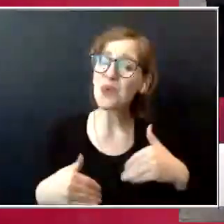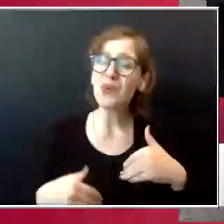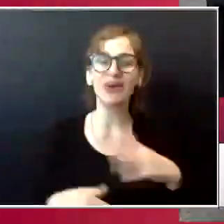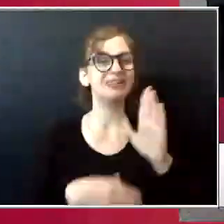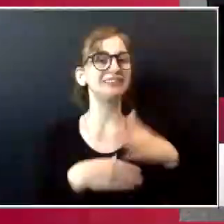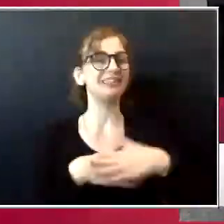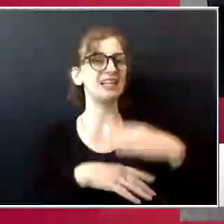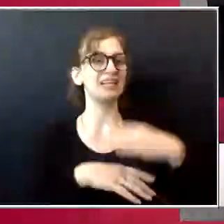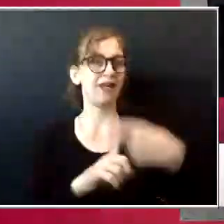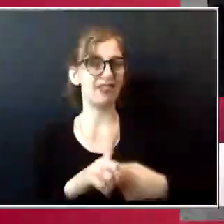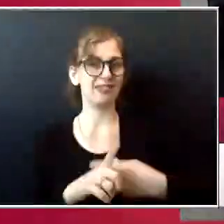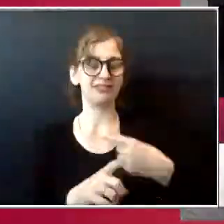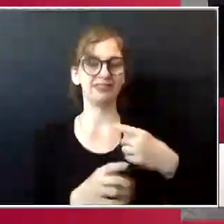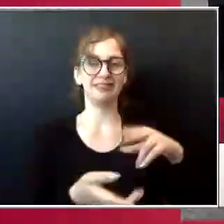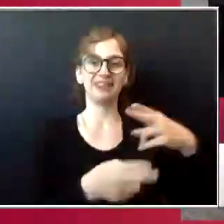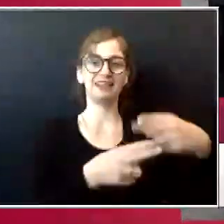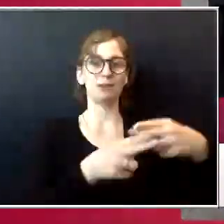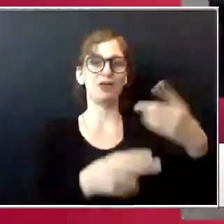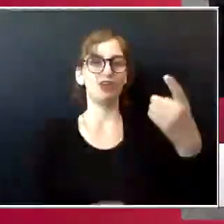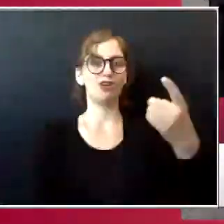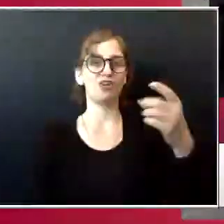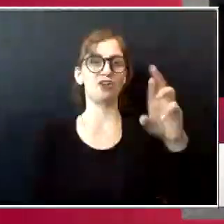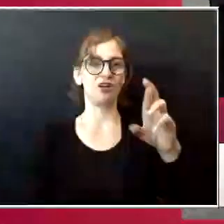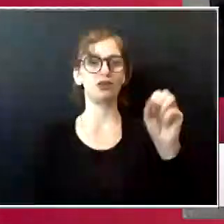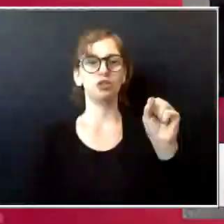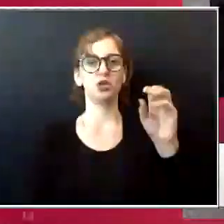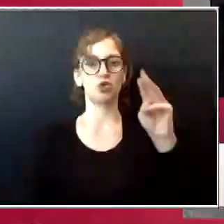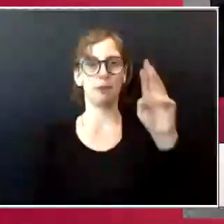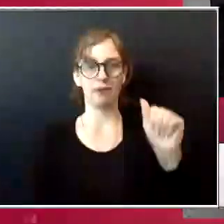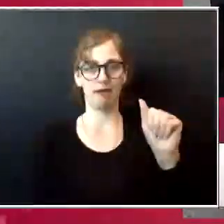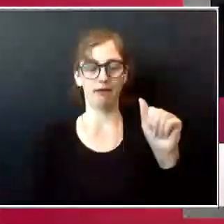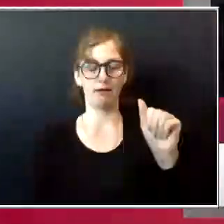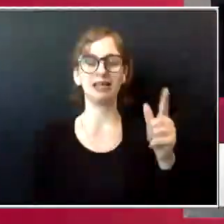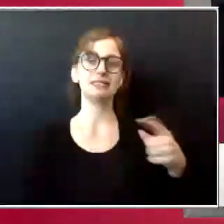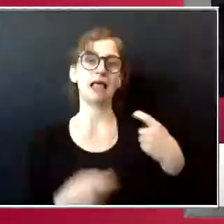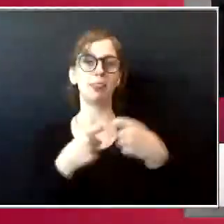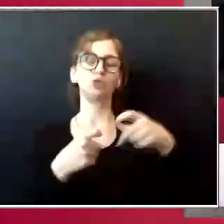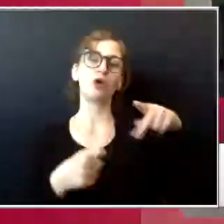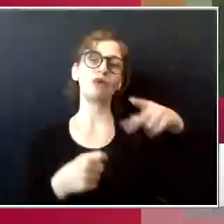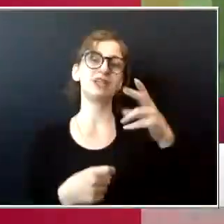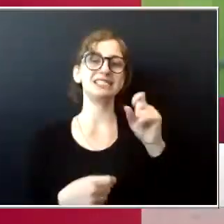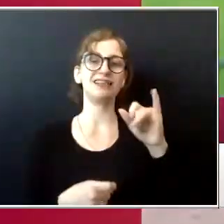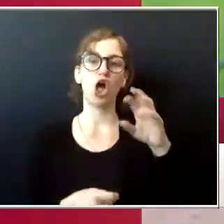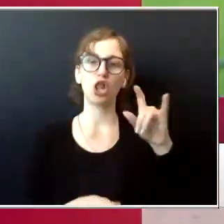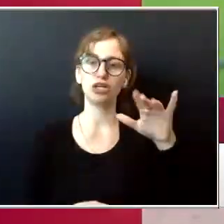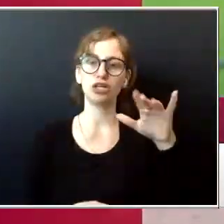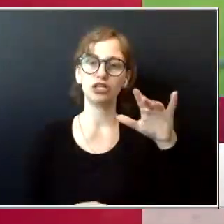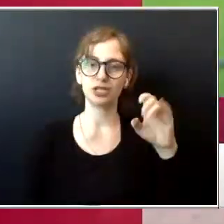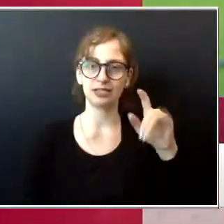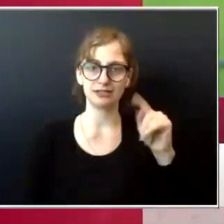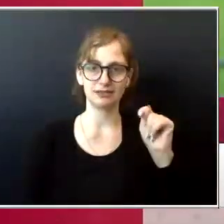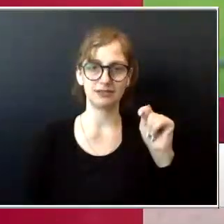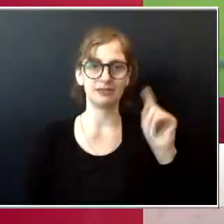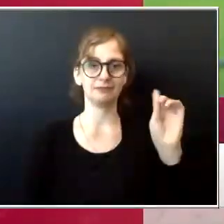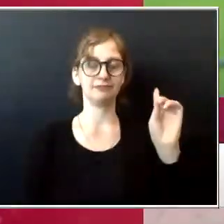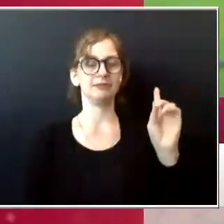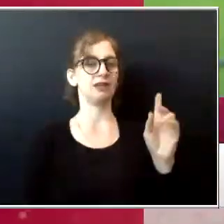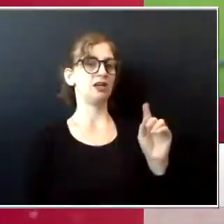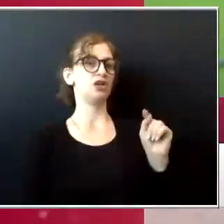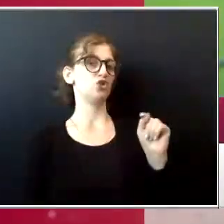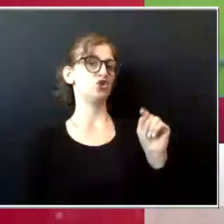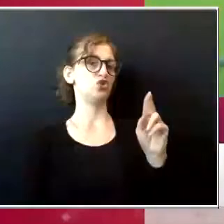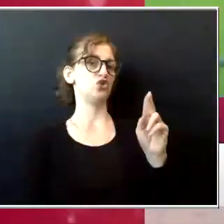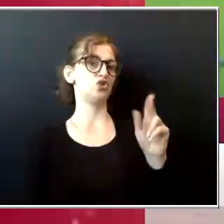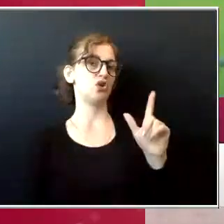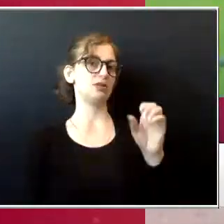Soma. Okay. He's an electrophysiologist in Tulsa right now, so he will be joining University of Kansas Health System. It's like